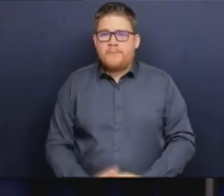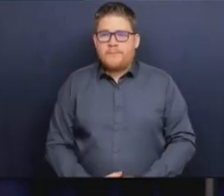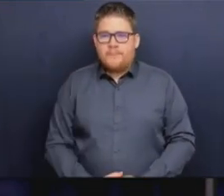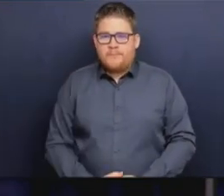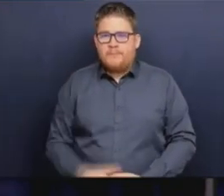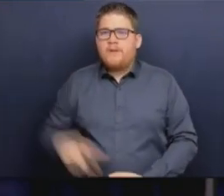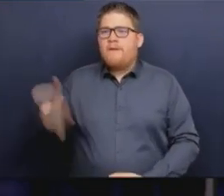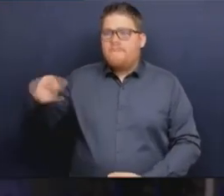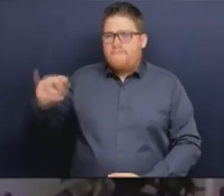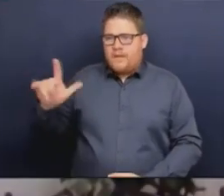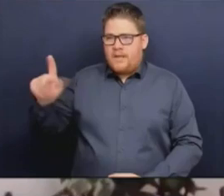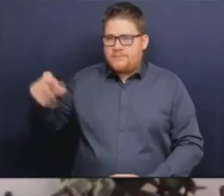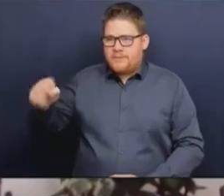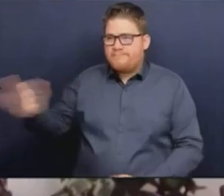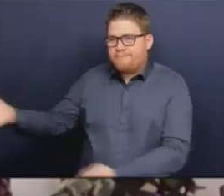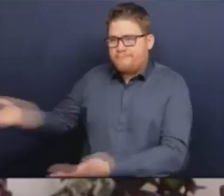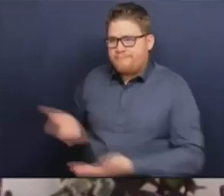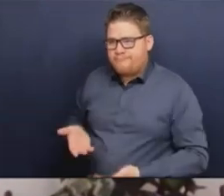virtually today.